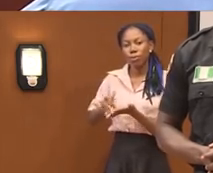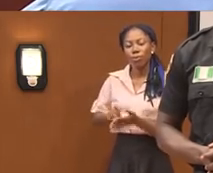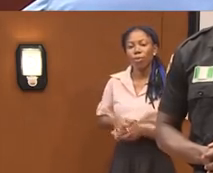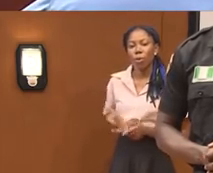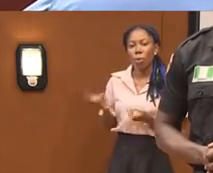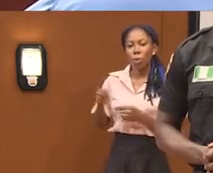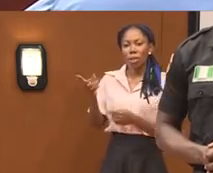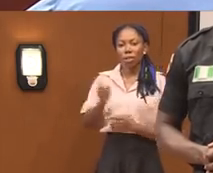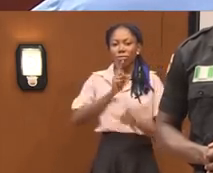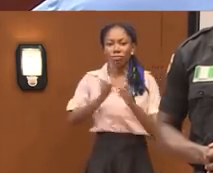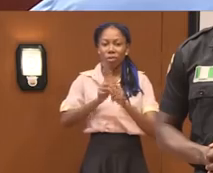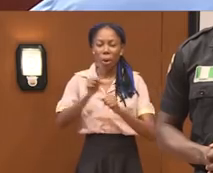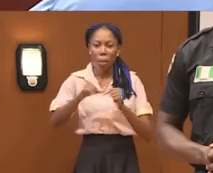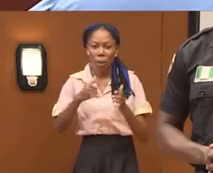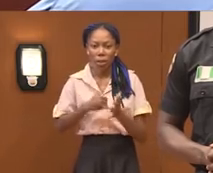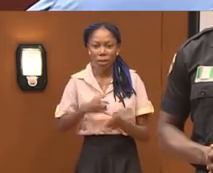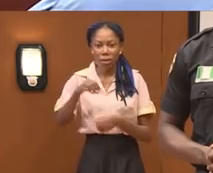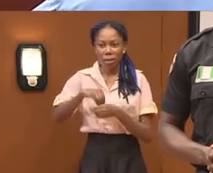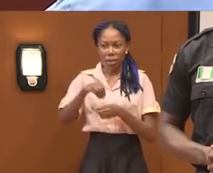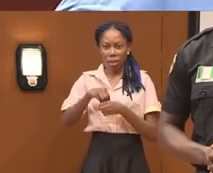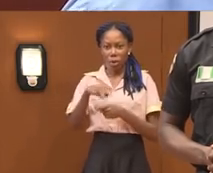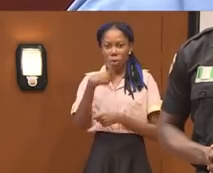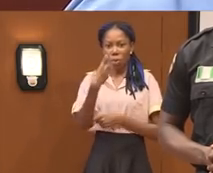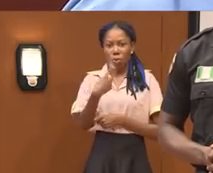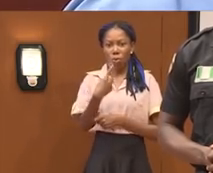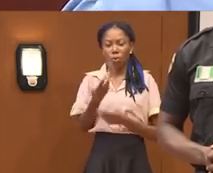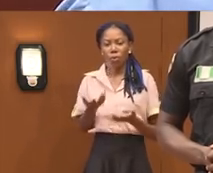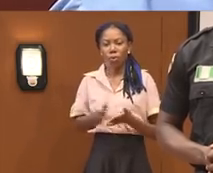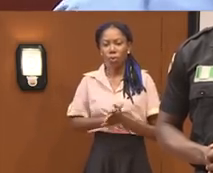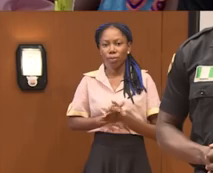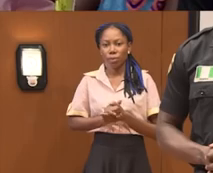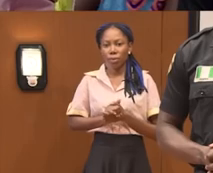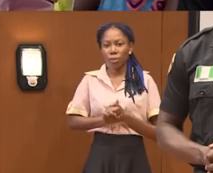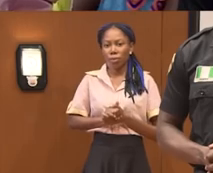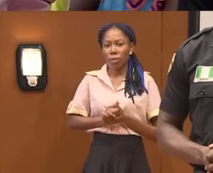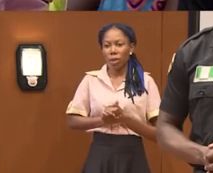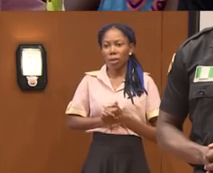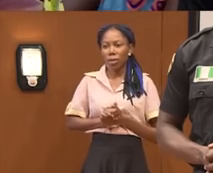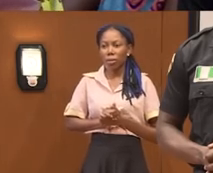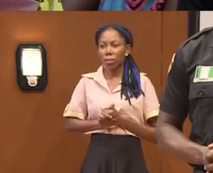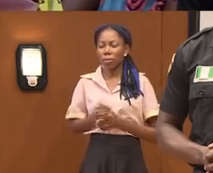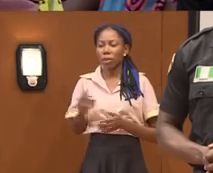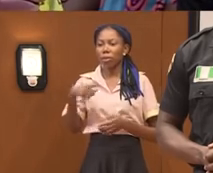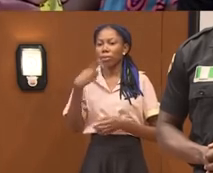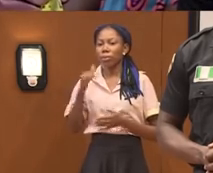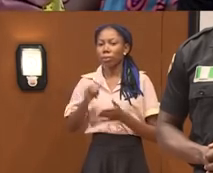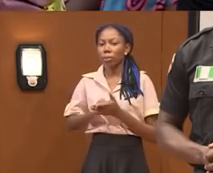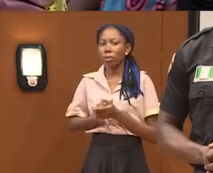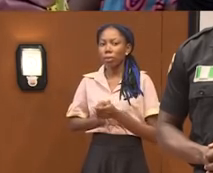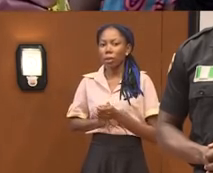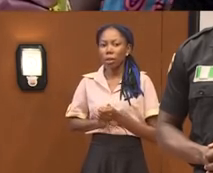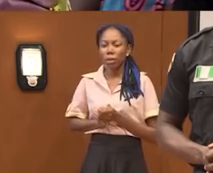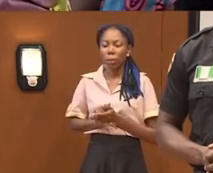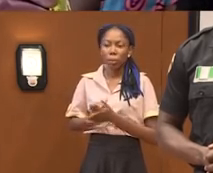witness house, Mr. John, with all your accumulation, that's how we got the balance of 300. The only ones you denied. No,